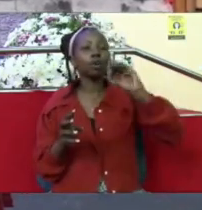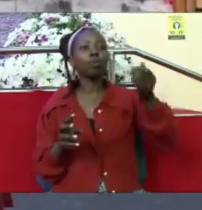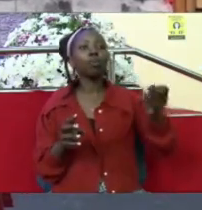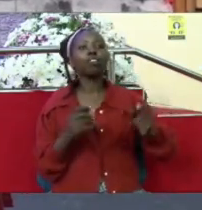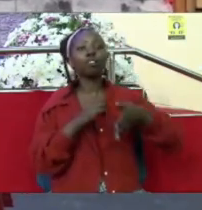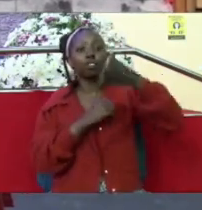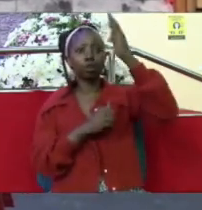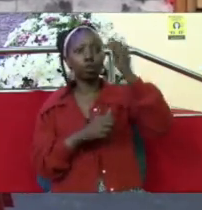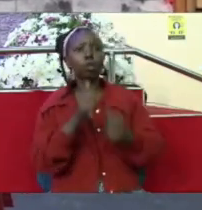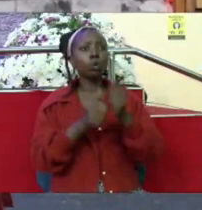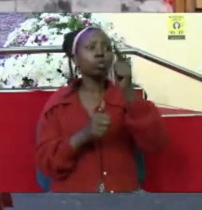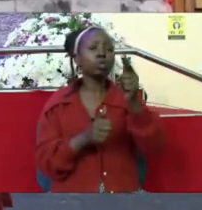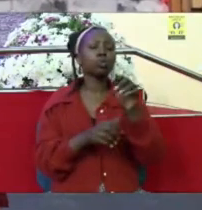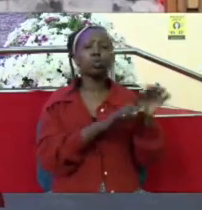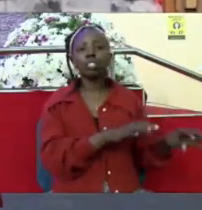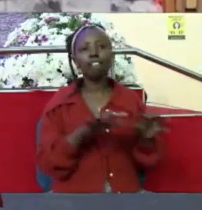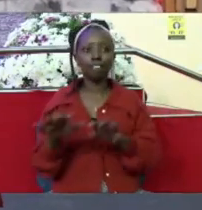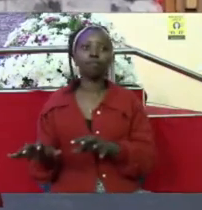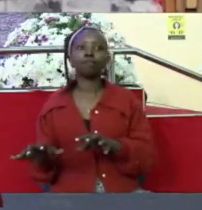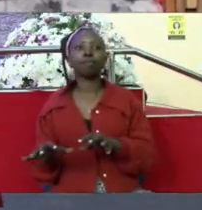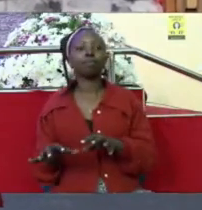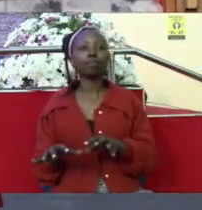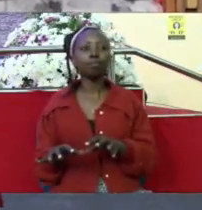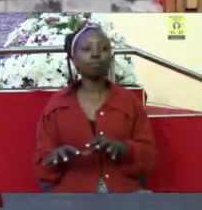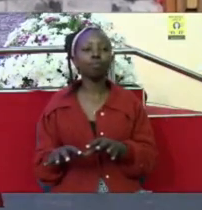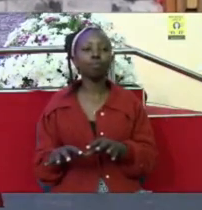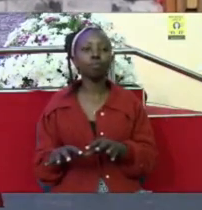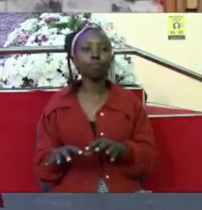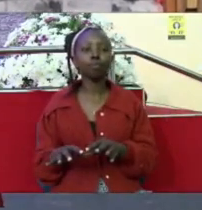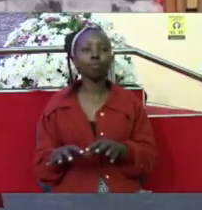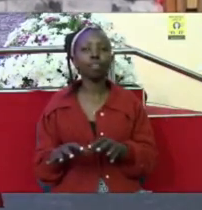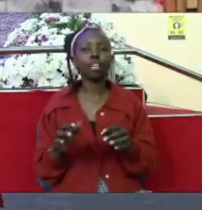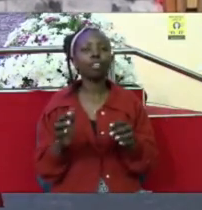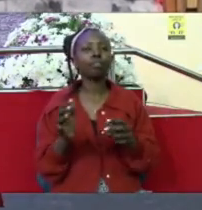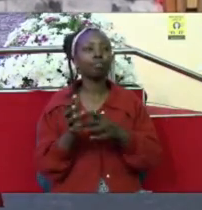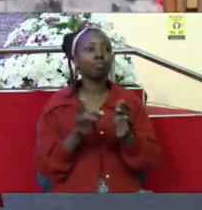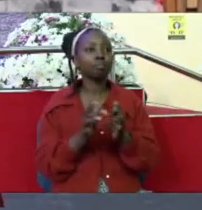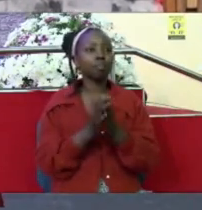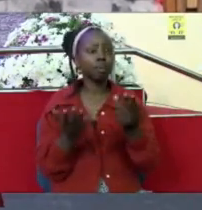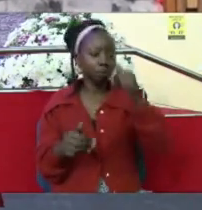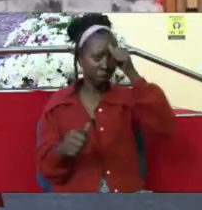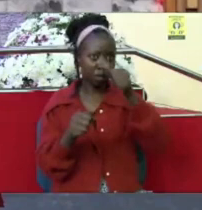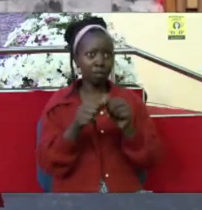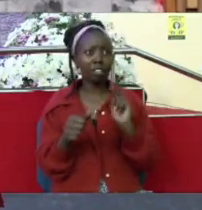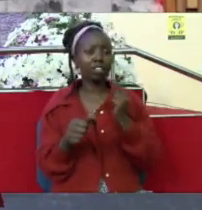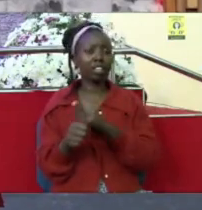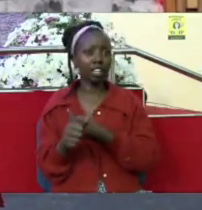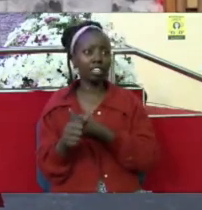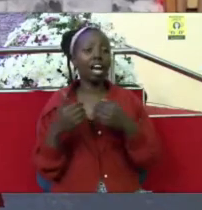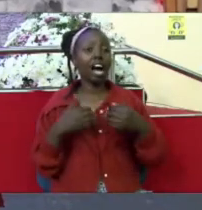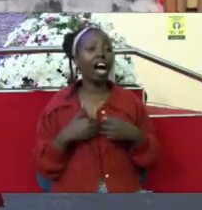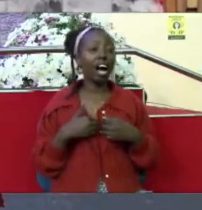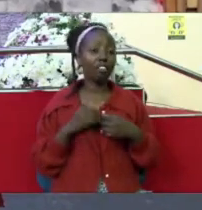are suffering. Ile ambayo mnaumizwa kwayo. You see, verse 5 reminds us. Mstari tena kutukumbusha. It is there is an evidence. Ya kwamba kuna